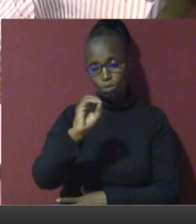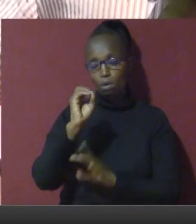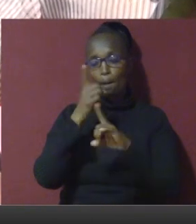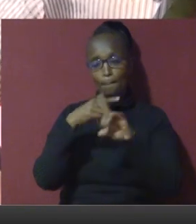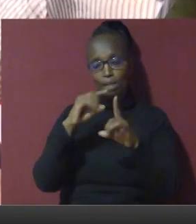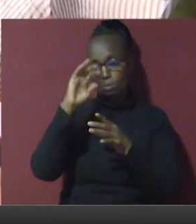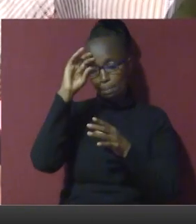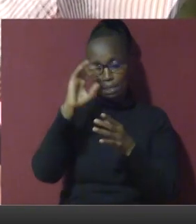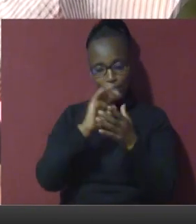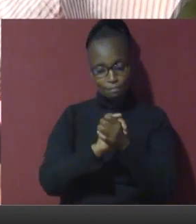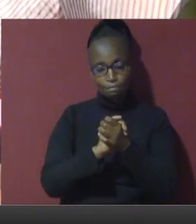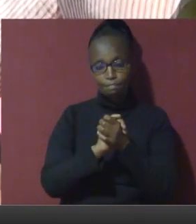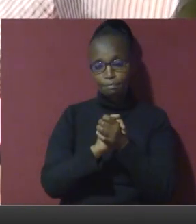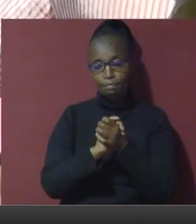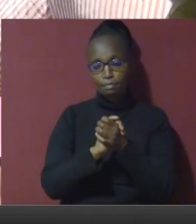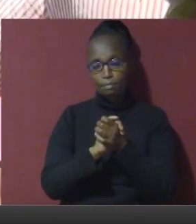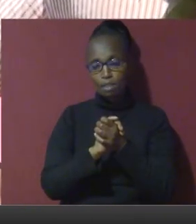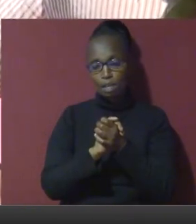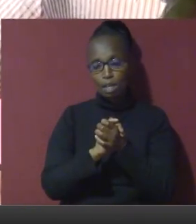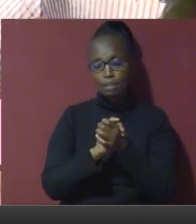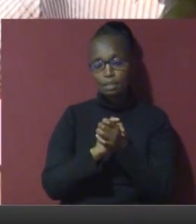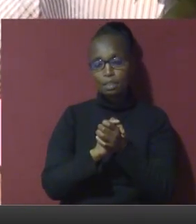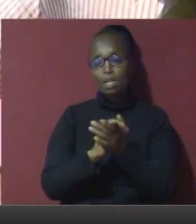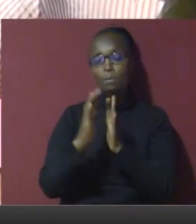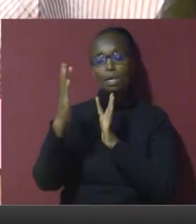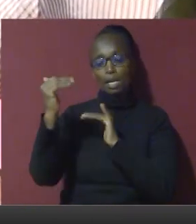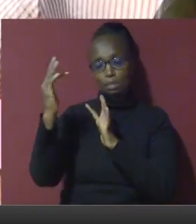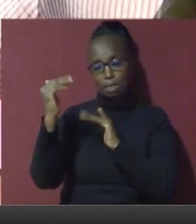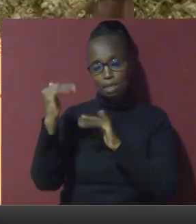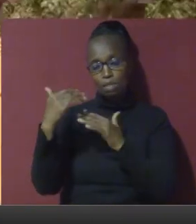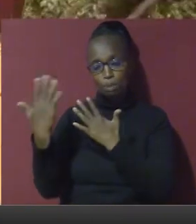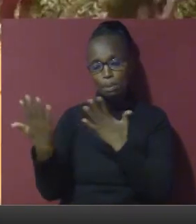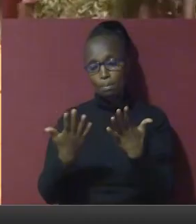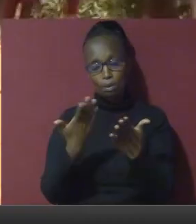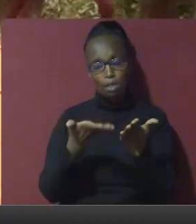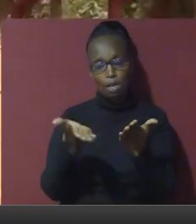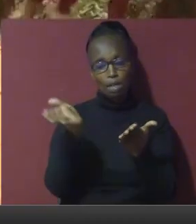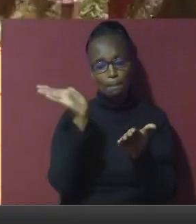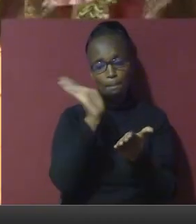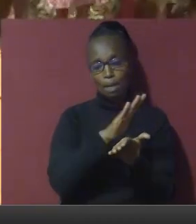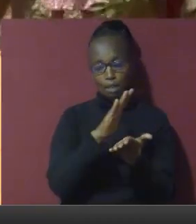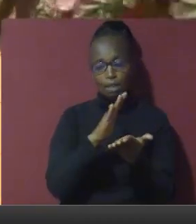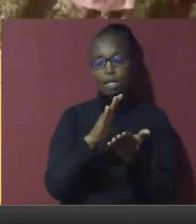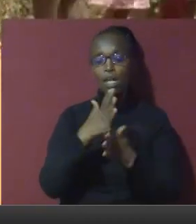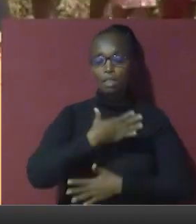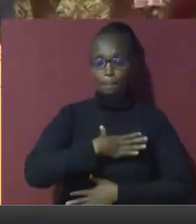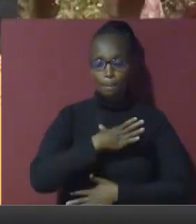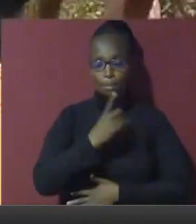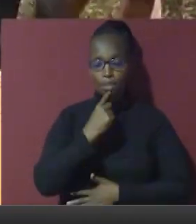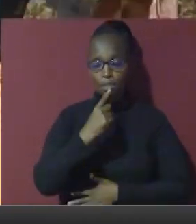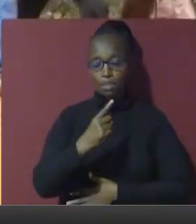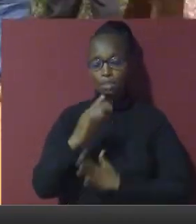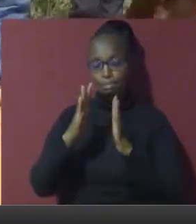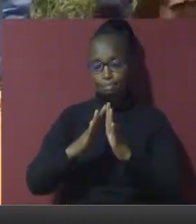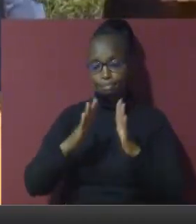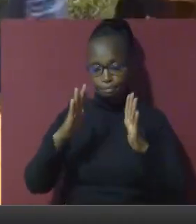if it was taken, we expected it was supposed to be returned. It has not been returned ever since. Wakazi hao wamesema kuwa imekuwa